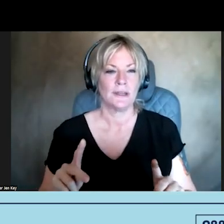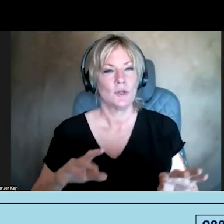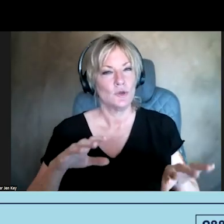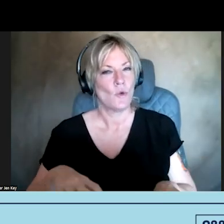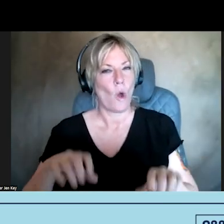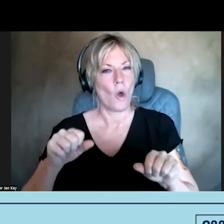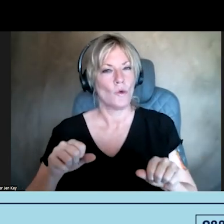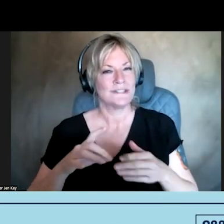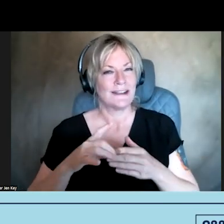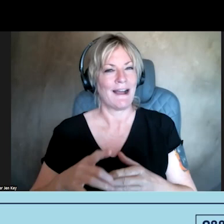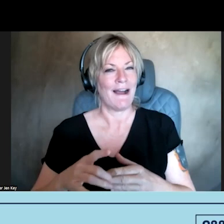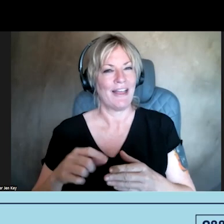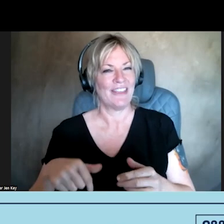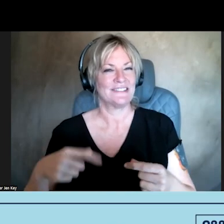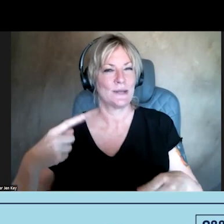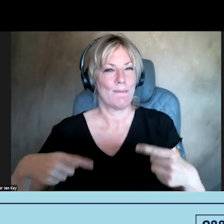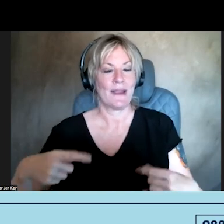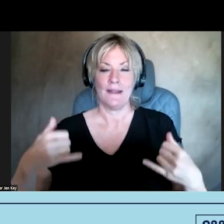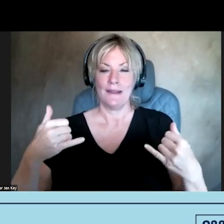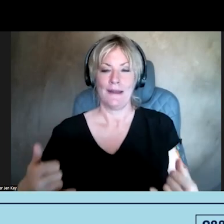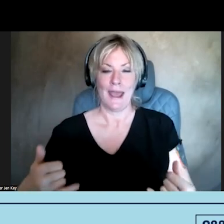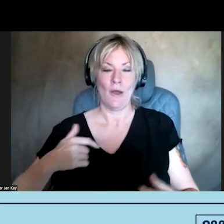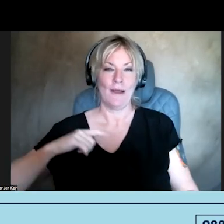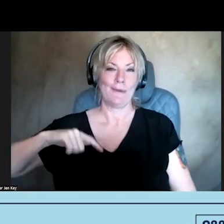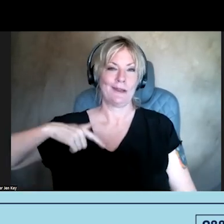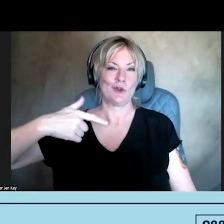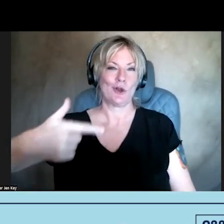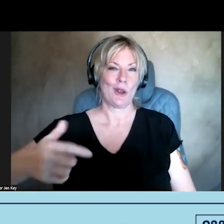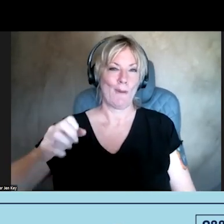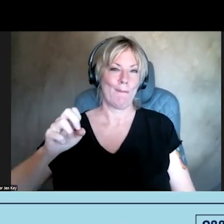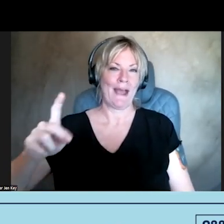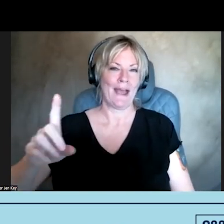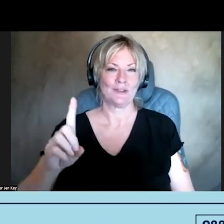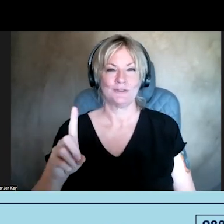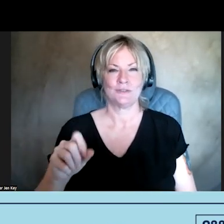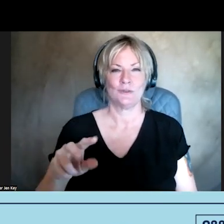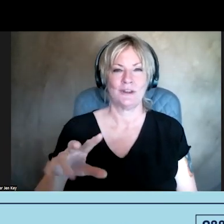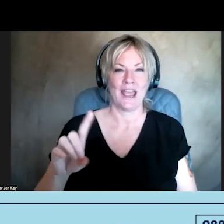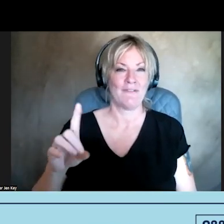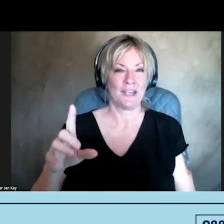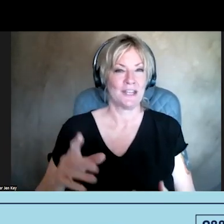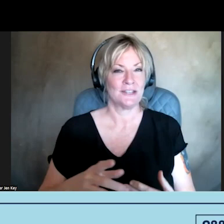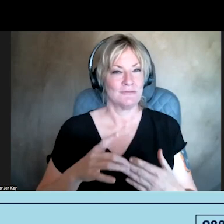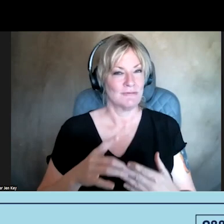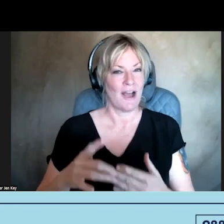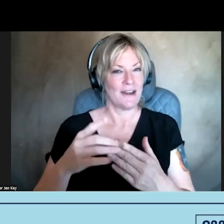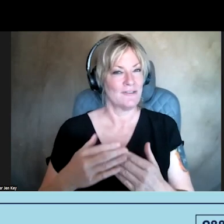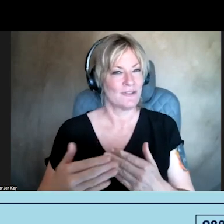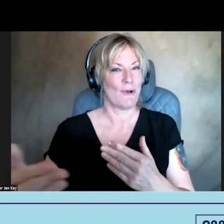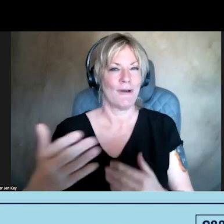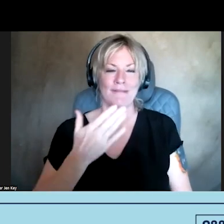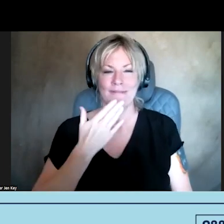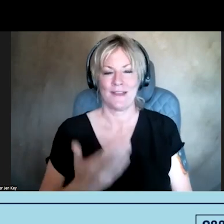debate. And at this juncture, I'm going to turn it back to David to carry it on from here. And thanks